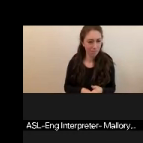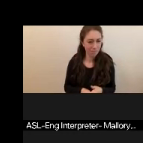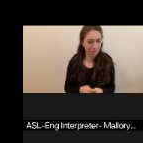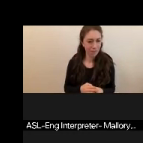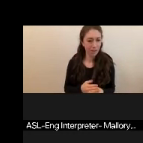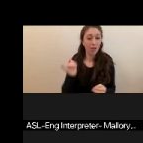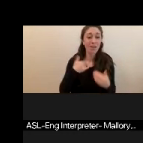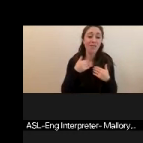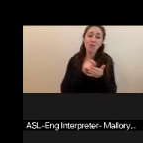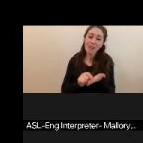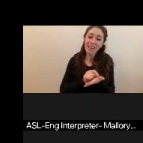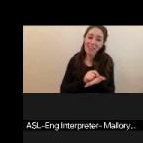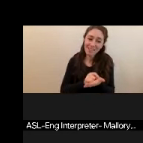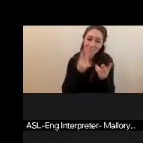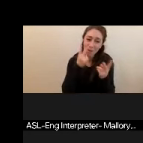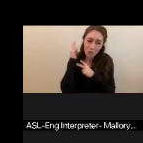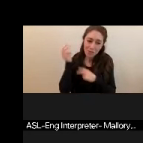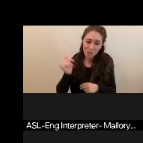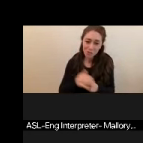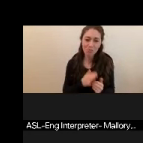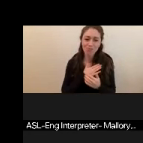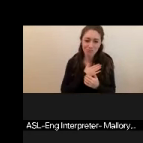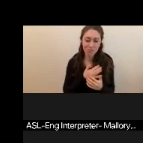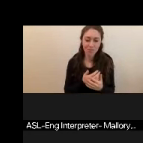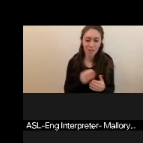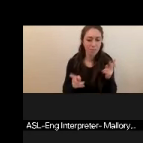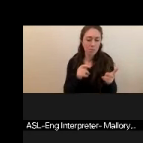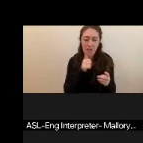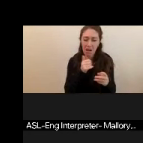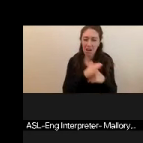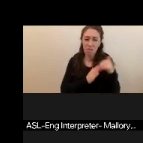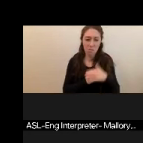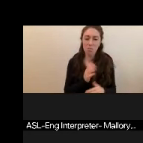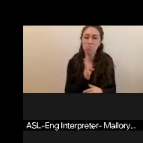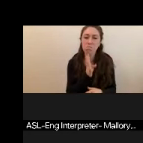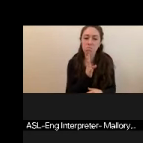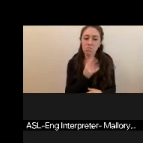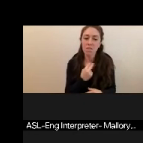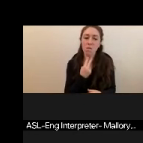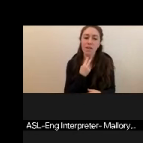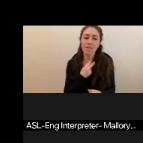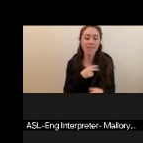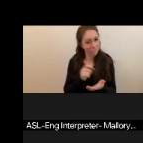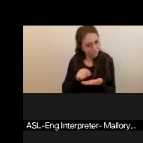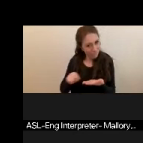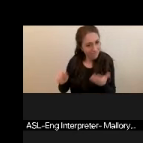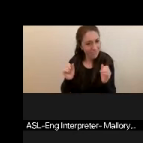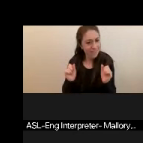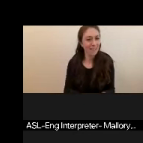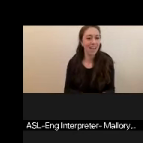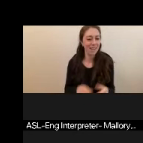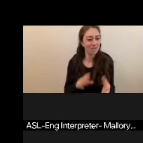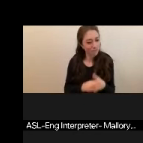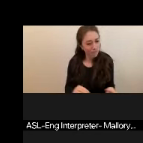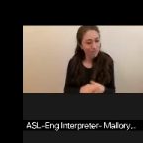written memories. So if people weren't comfortable recording their voices, we could have them write out their memories